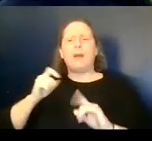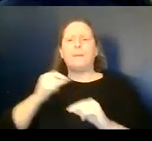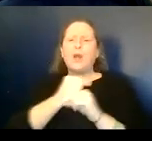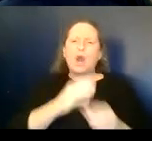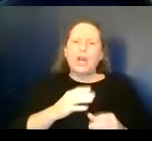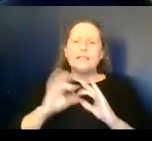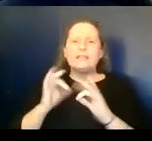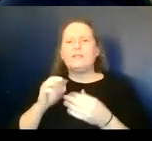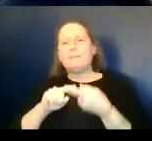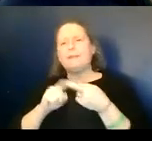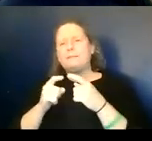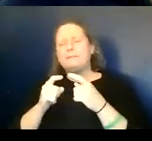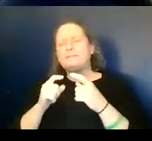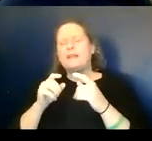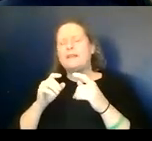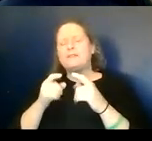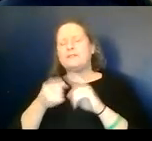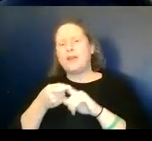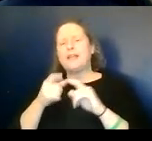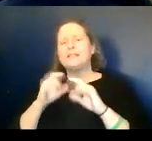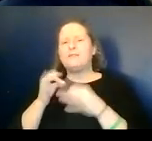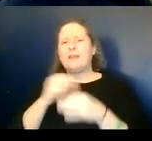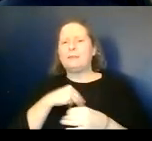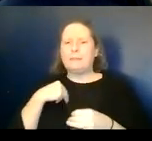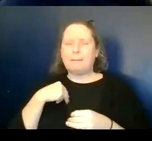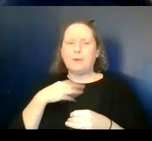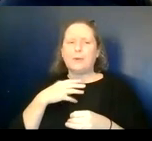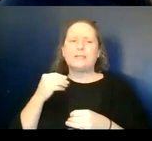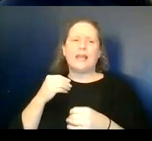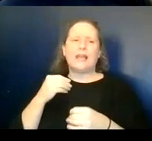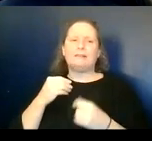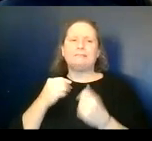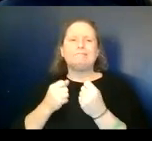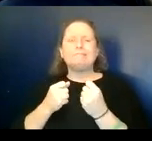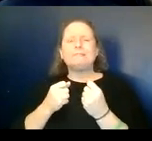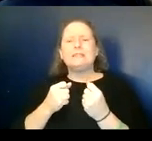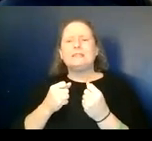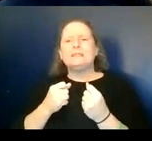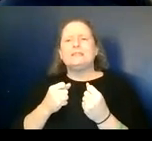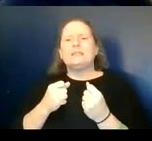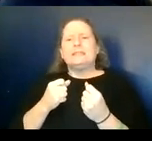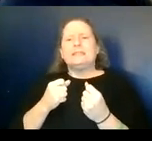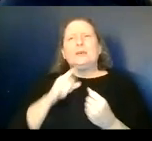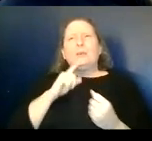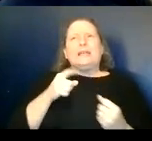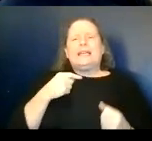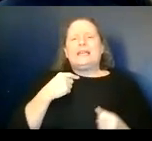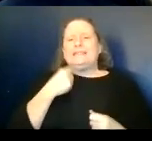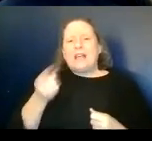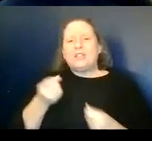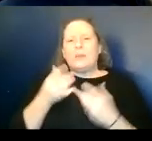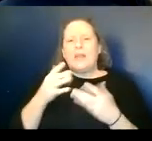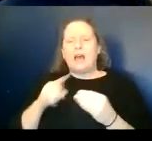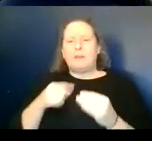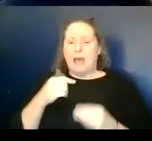frustrating and really telling of kind of the state of affairs of where we are in terms of our own